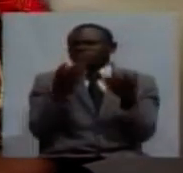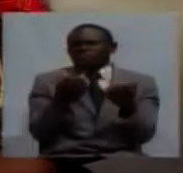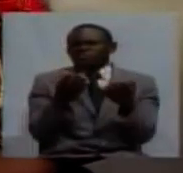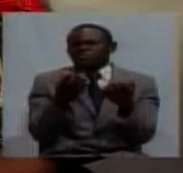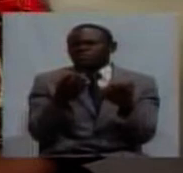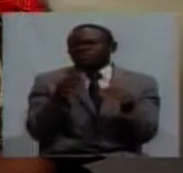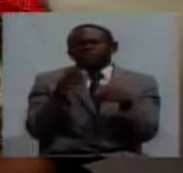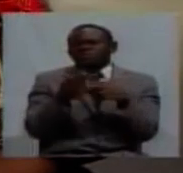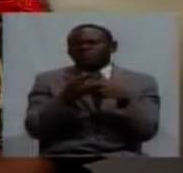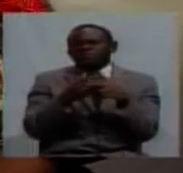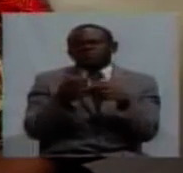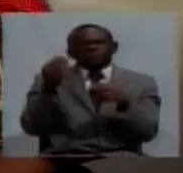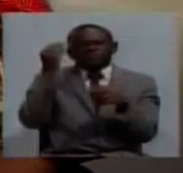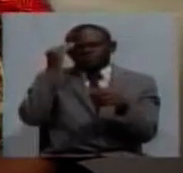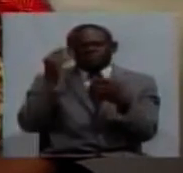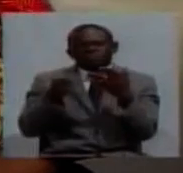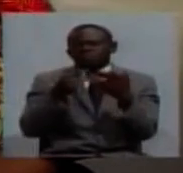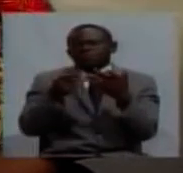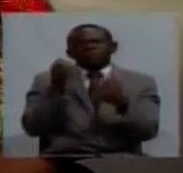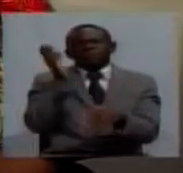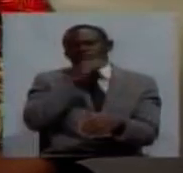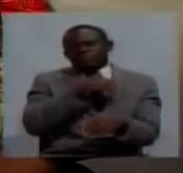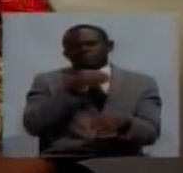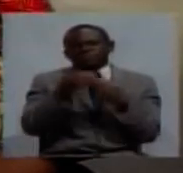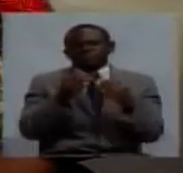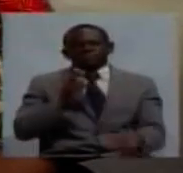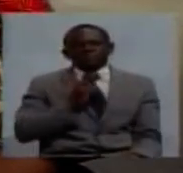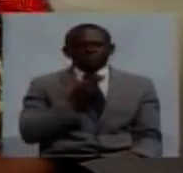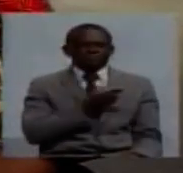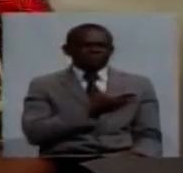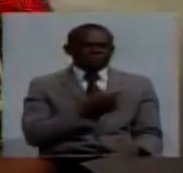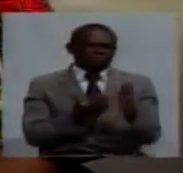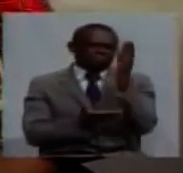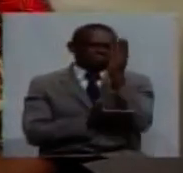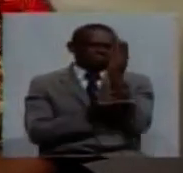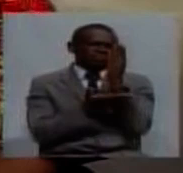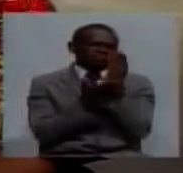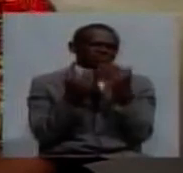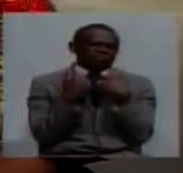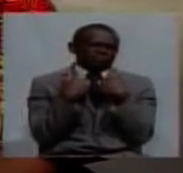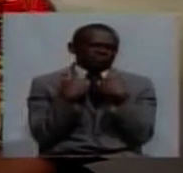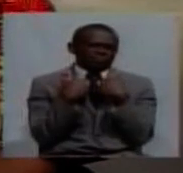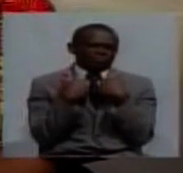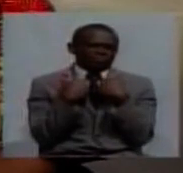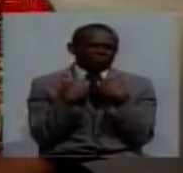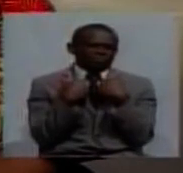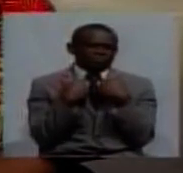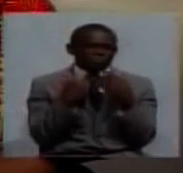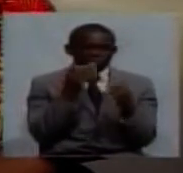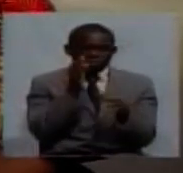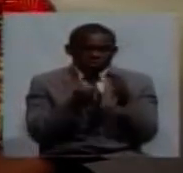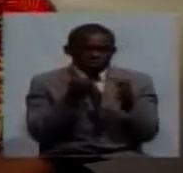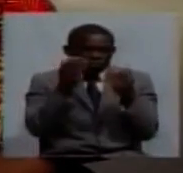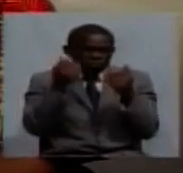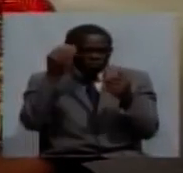me, one of the things that I believe, even at a personal level, if you want to see progress, number the things that are happening that are good,